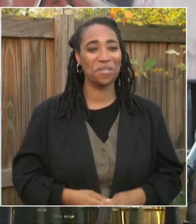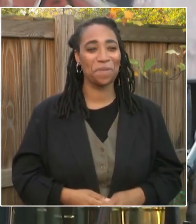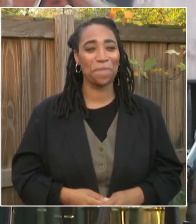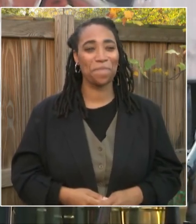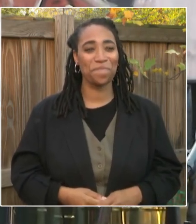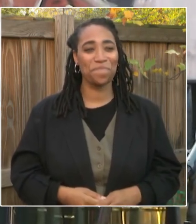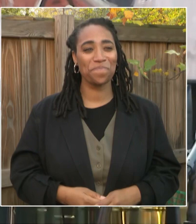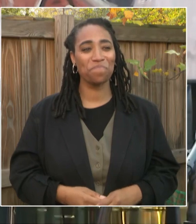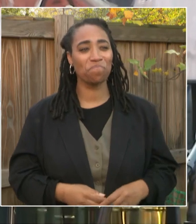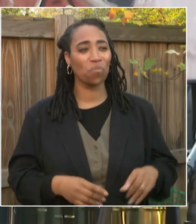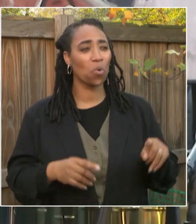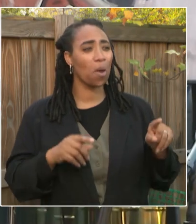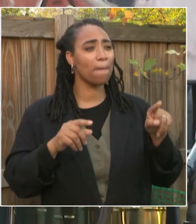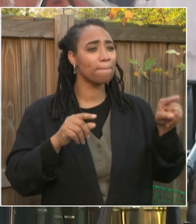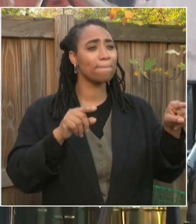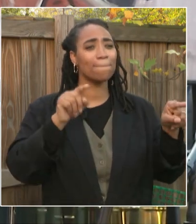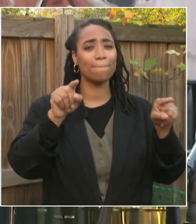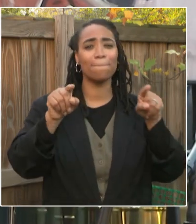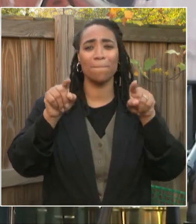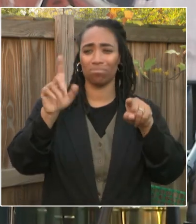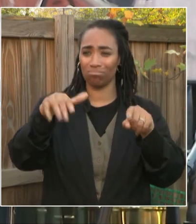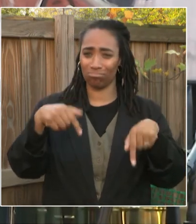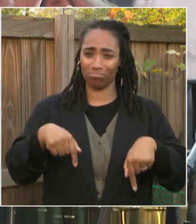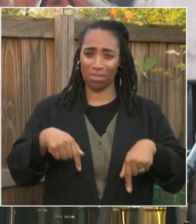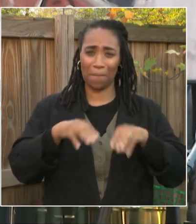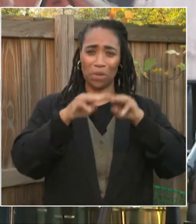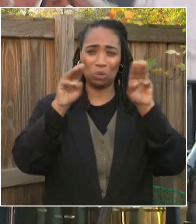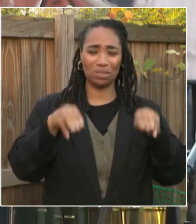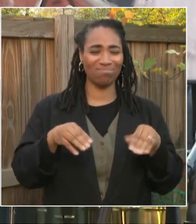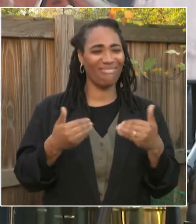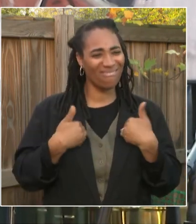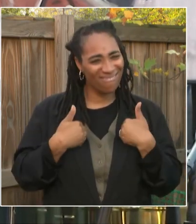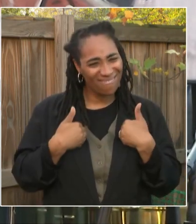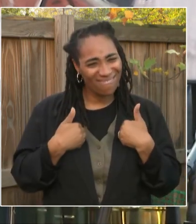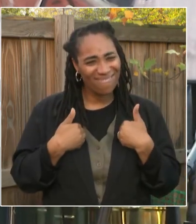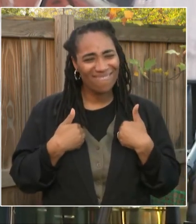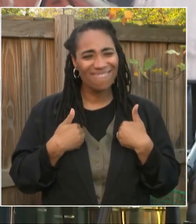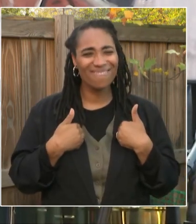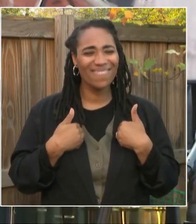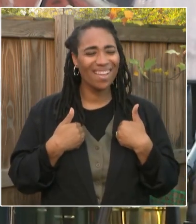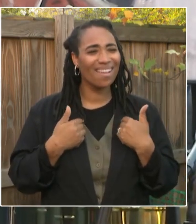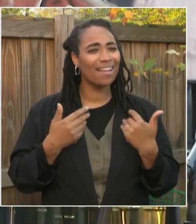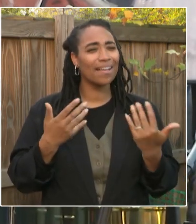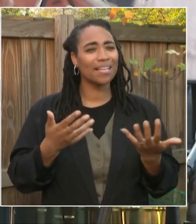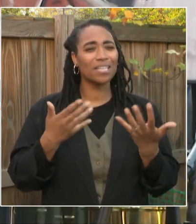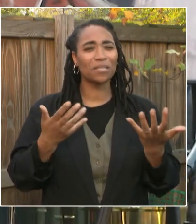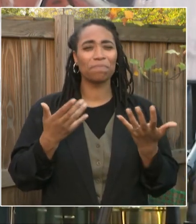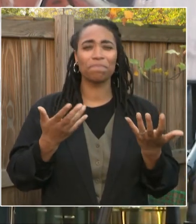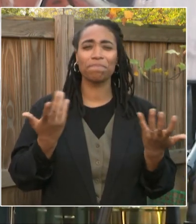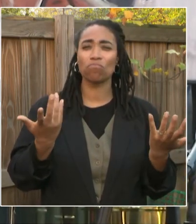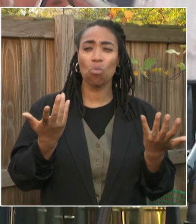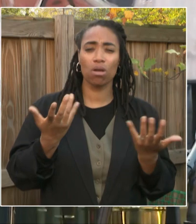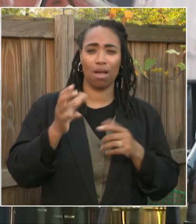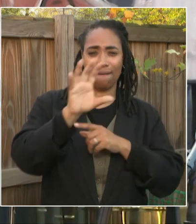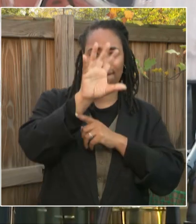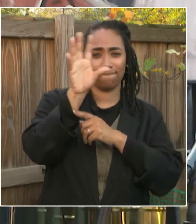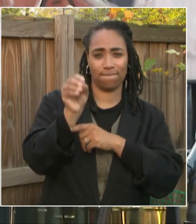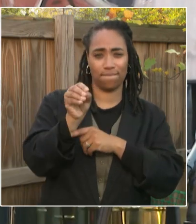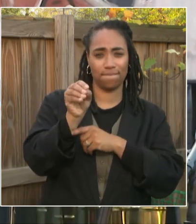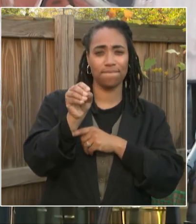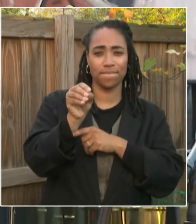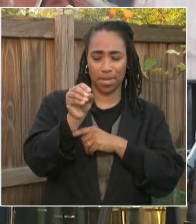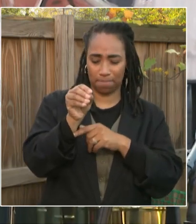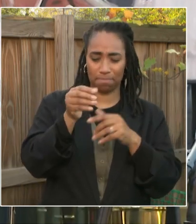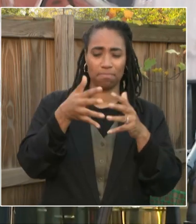that museum epitomized the struggles of the 60s. Around the corner is